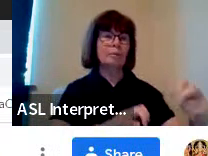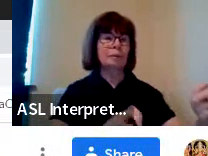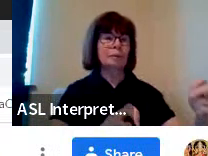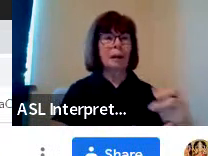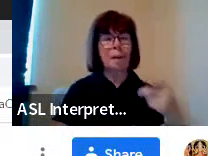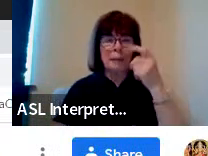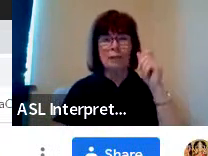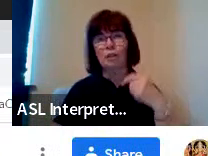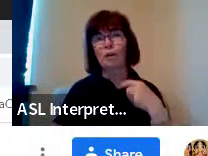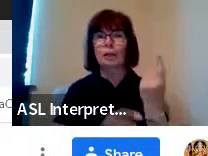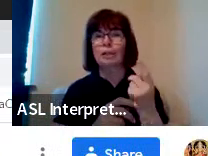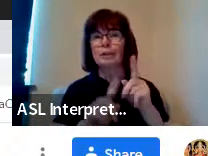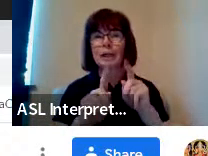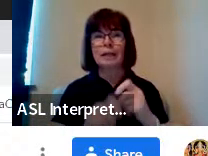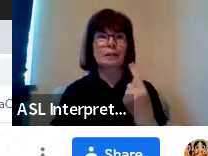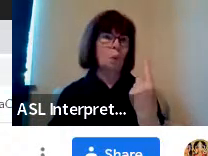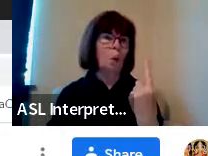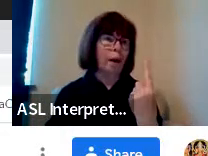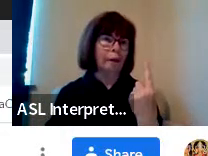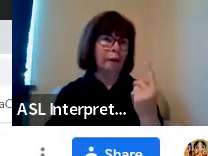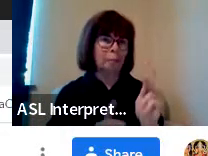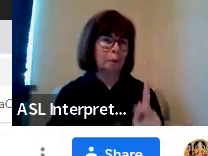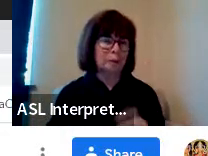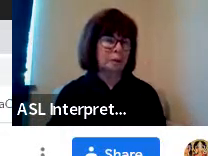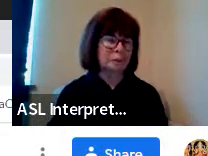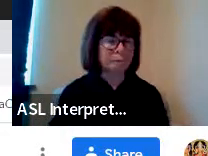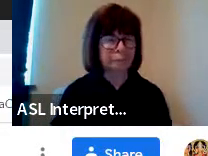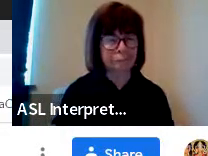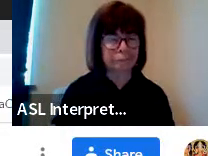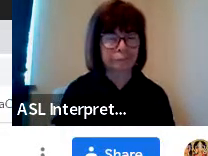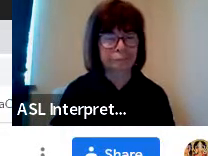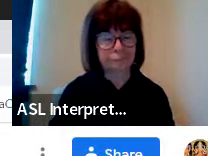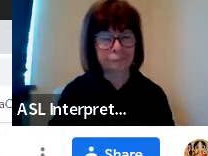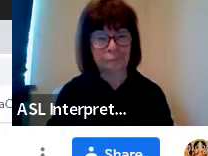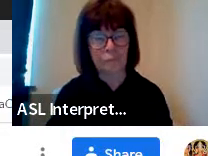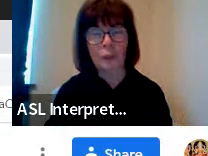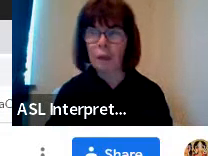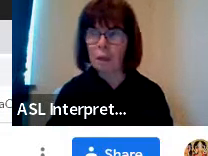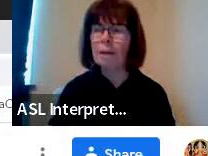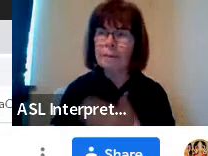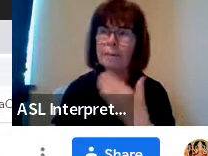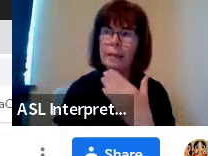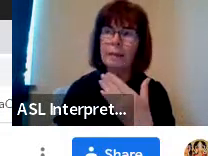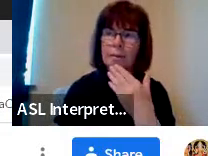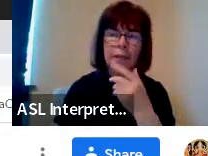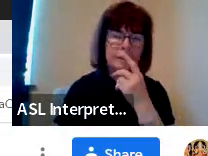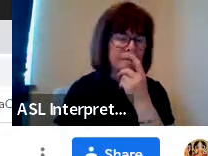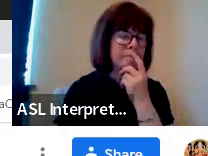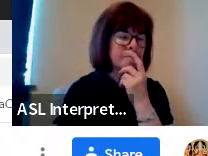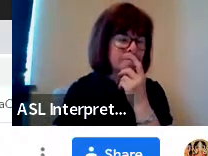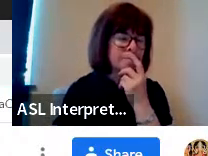or two people. Yeah. Great. Great comment. Thank you.